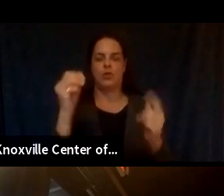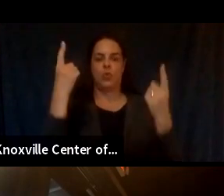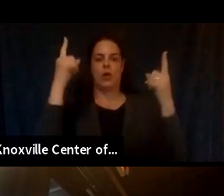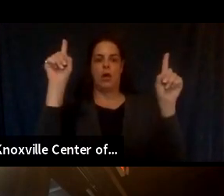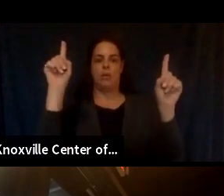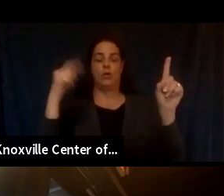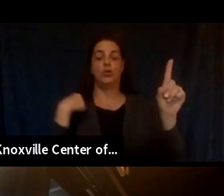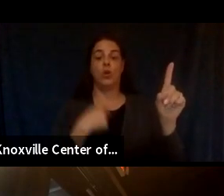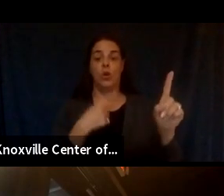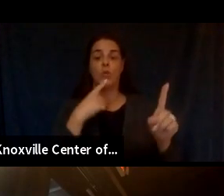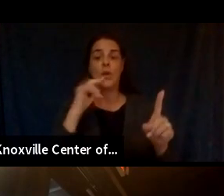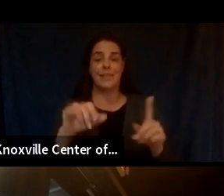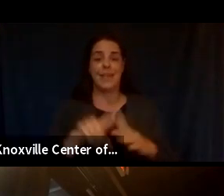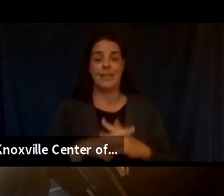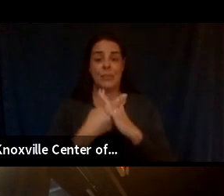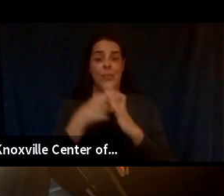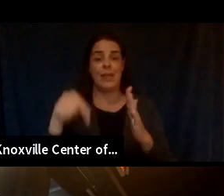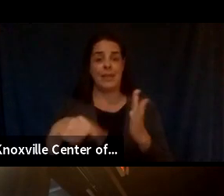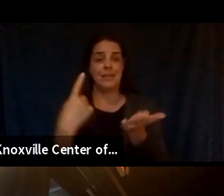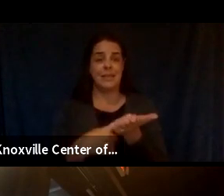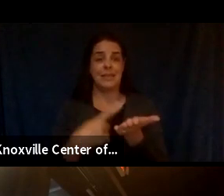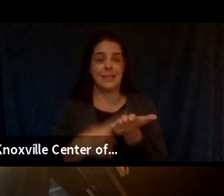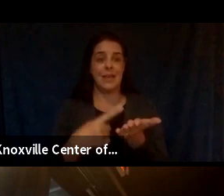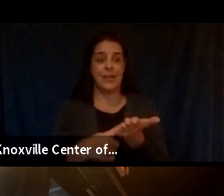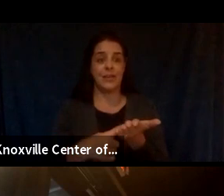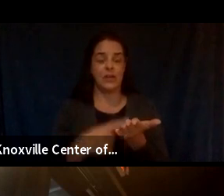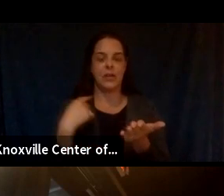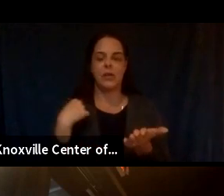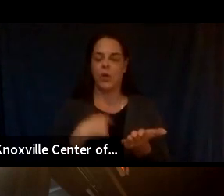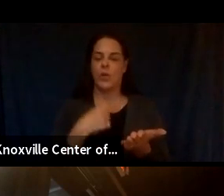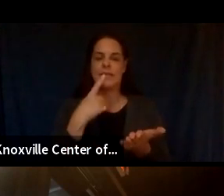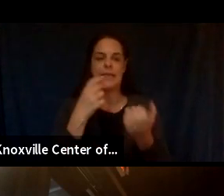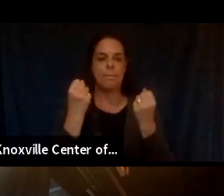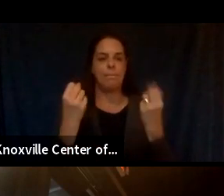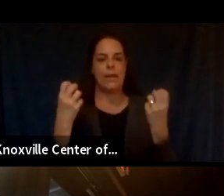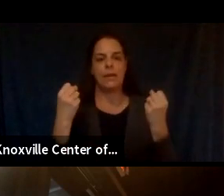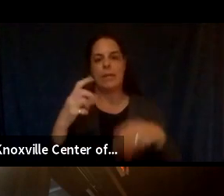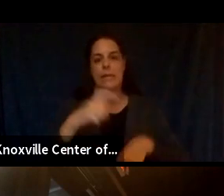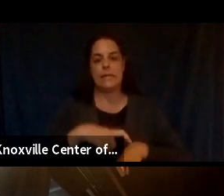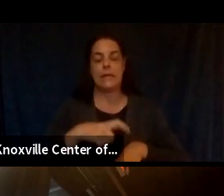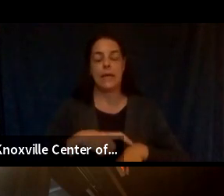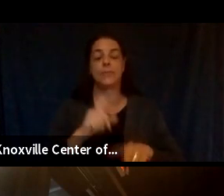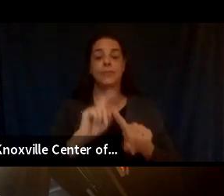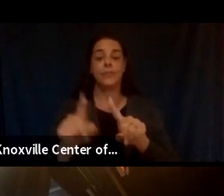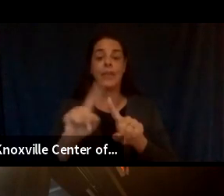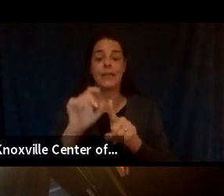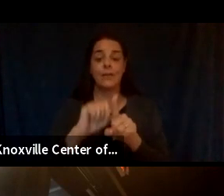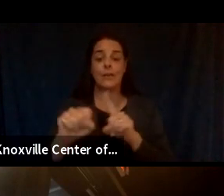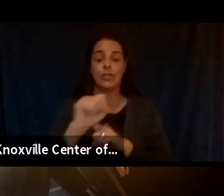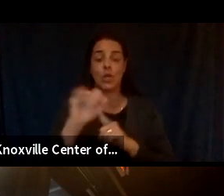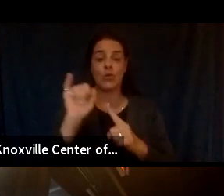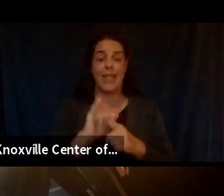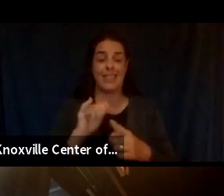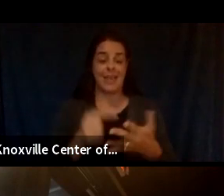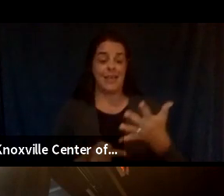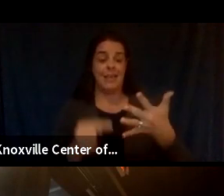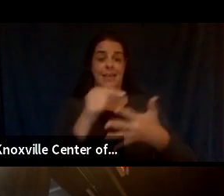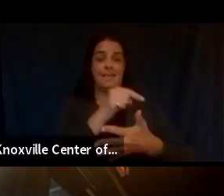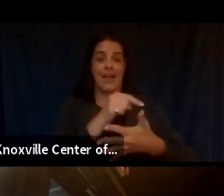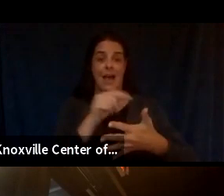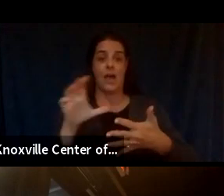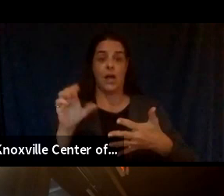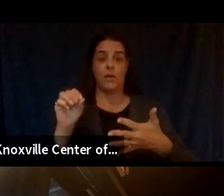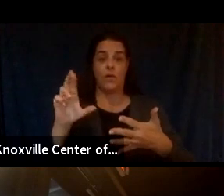said that at the beginning of this discussion. It's that, and we've said it multiple times, it's that in situations where the 5 core actions are